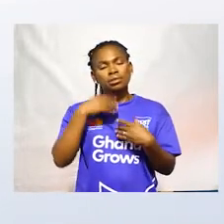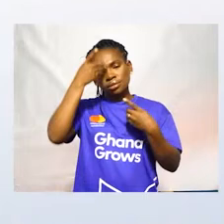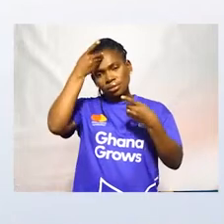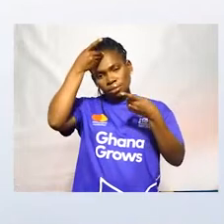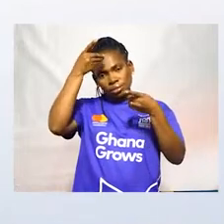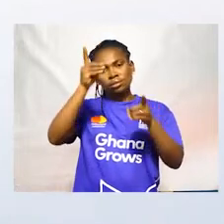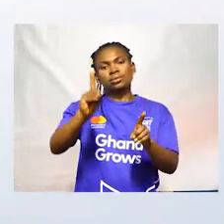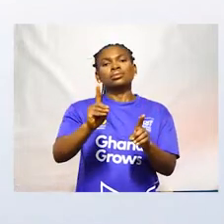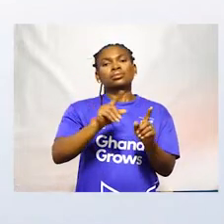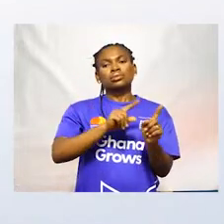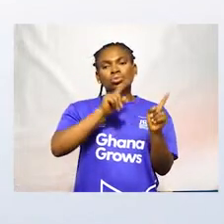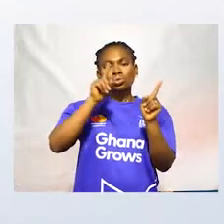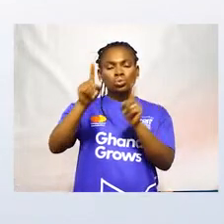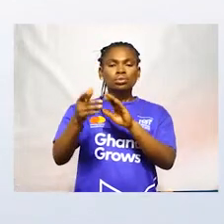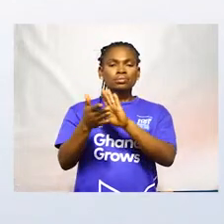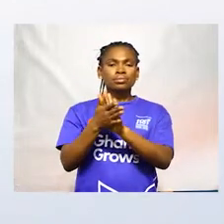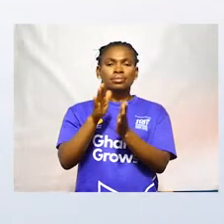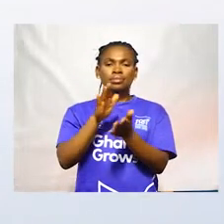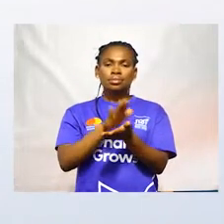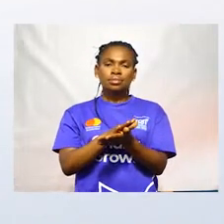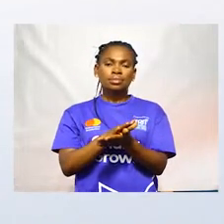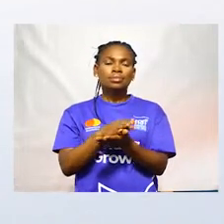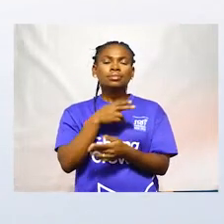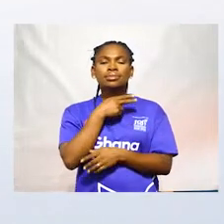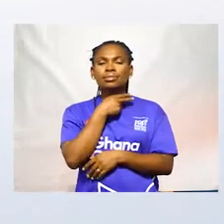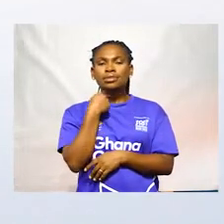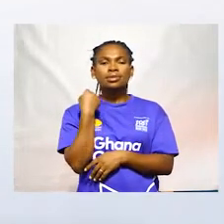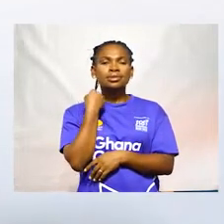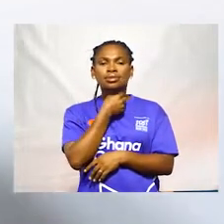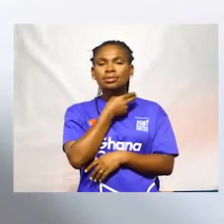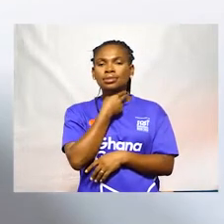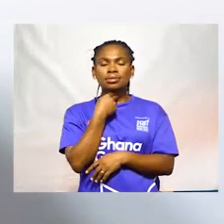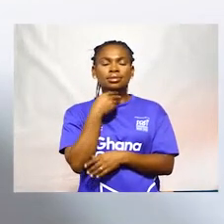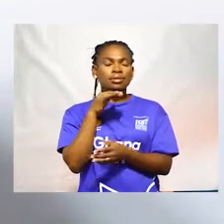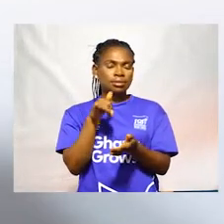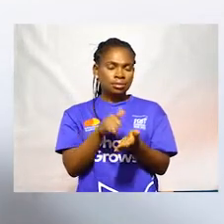that's why I'm doing ministry.